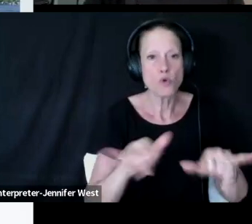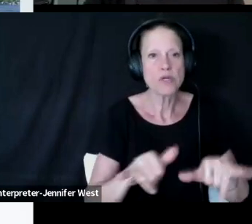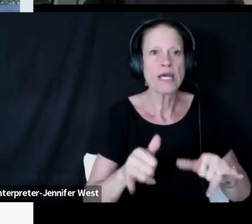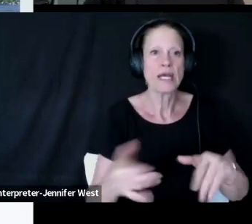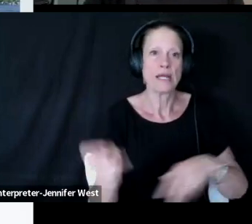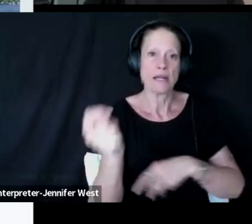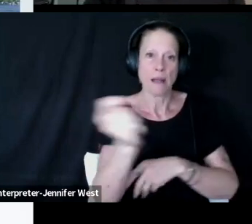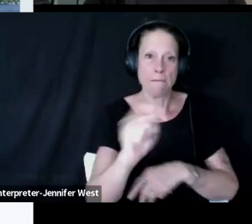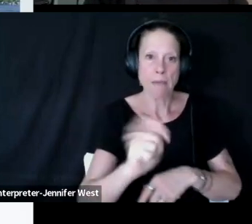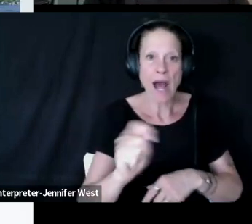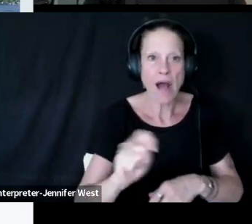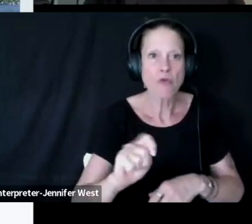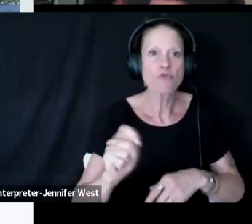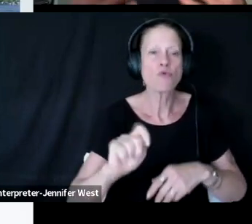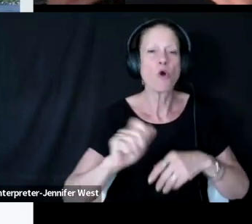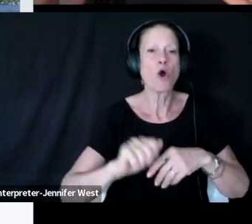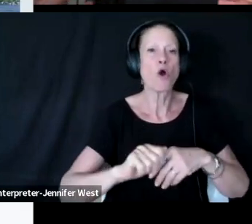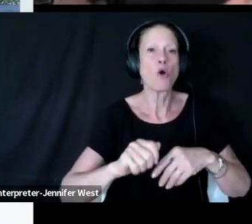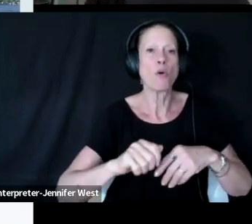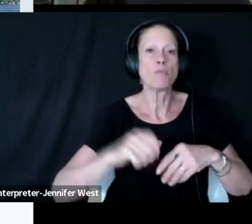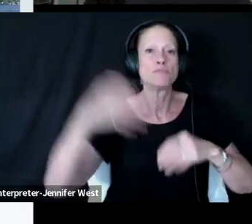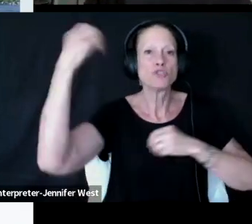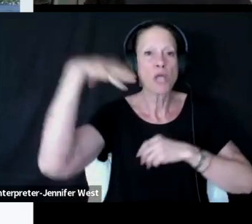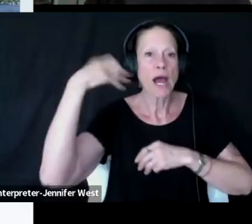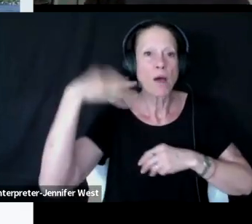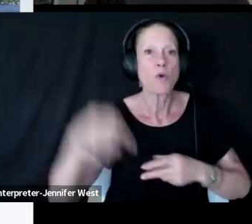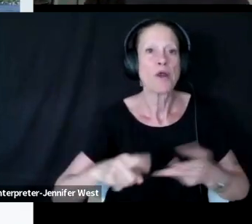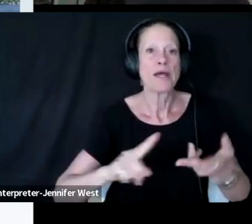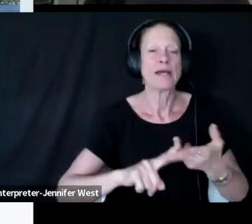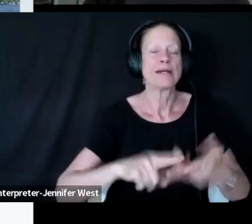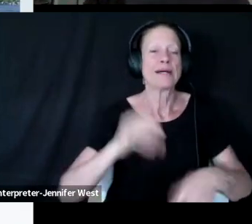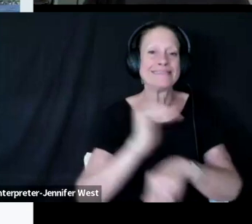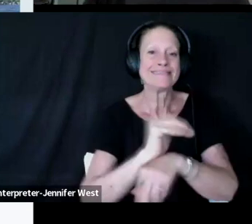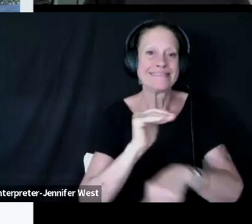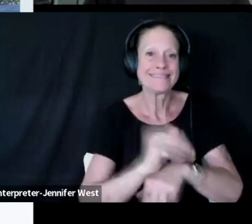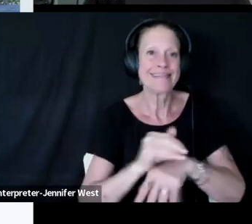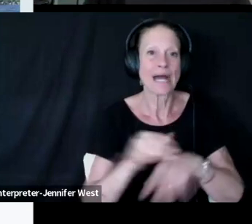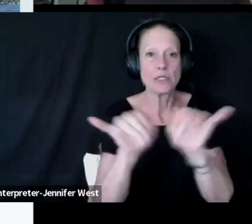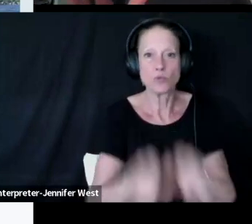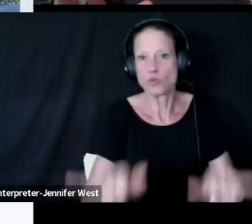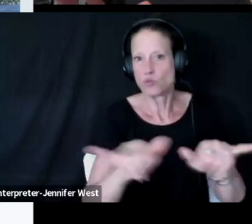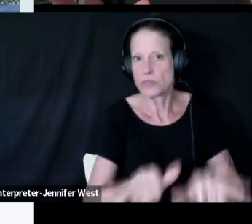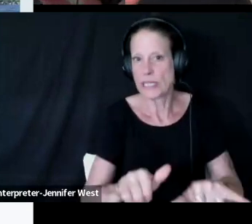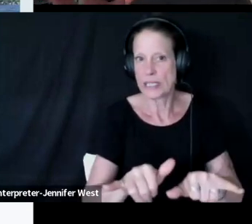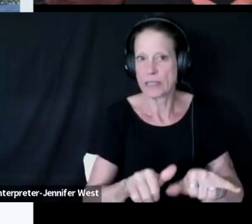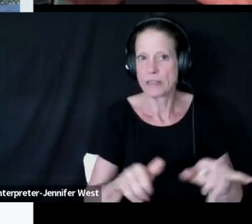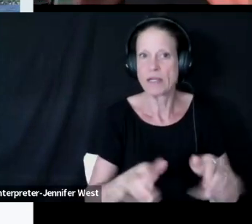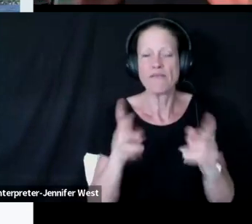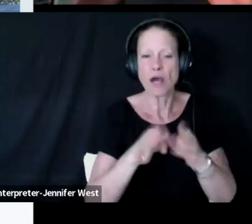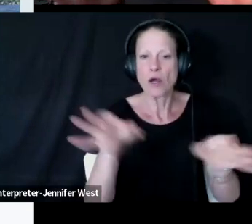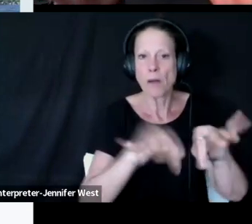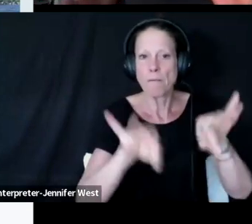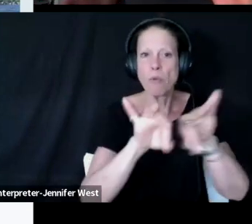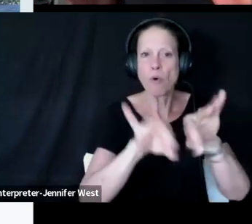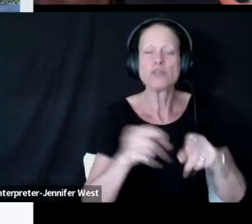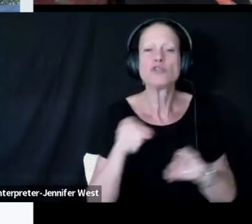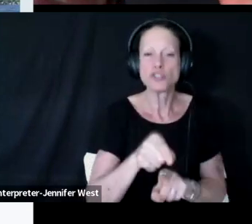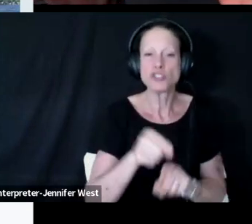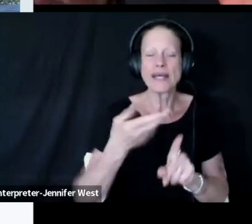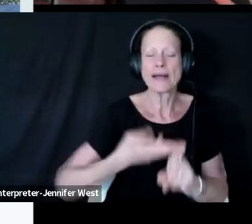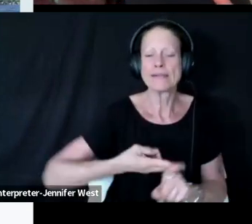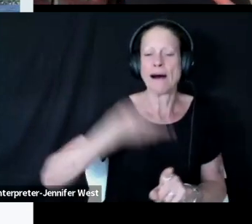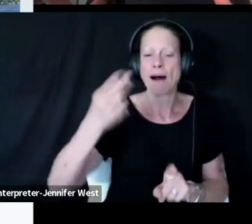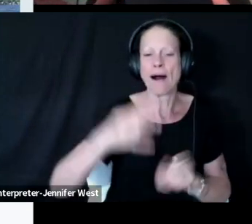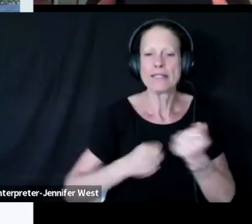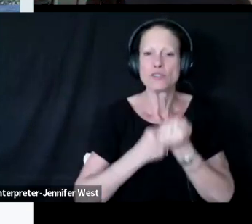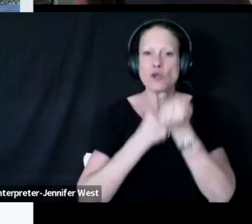really important. Now, one thing that is really amazing about the Danny plan is that it is a